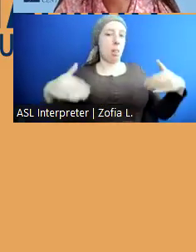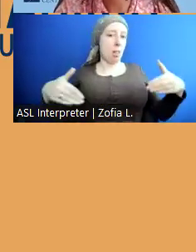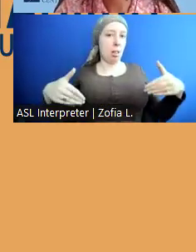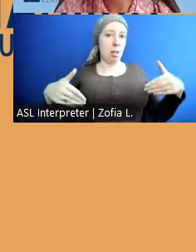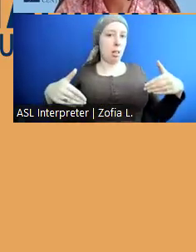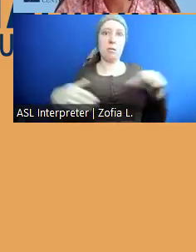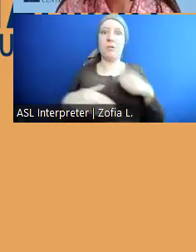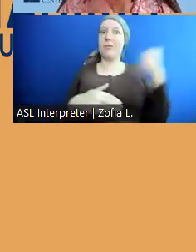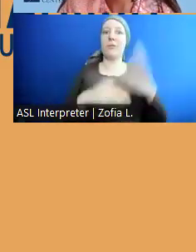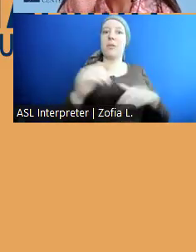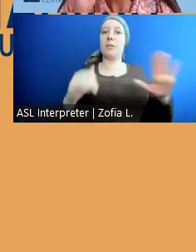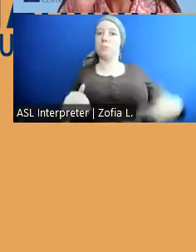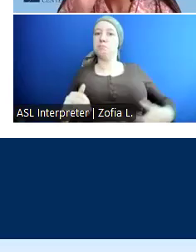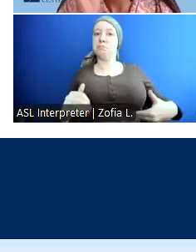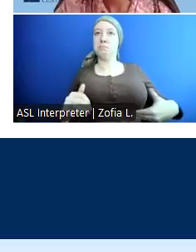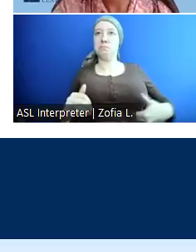their intuition.